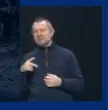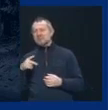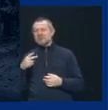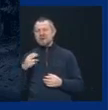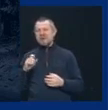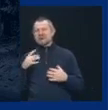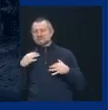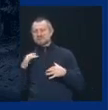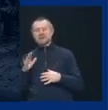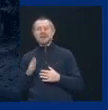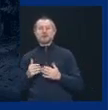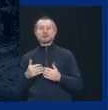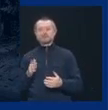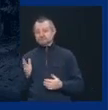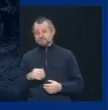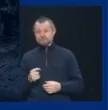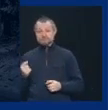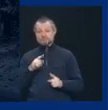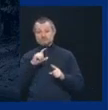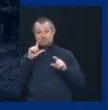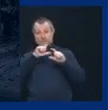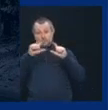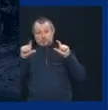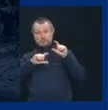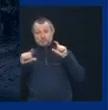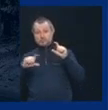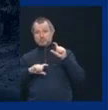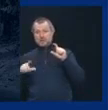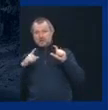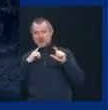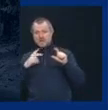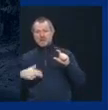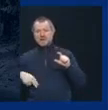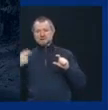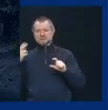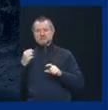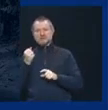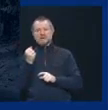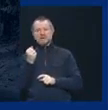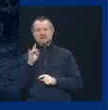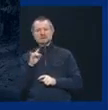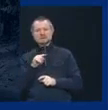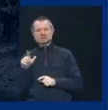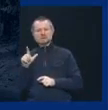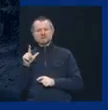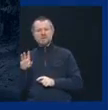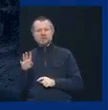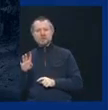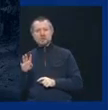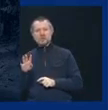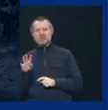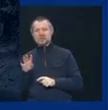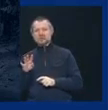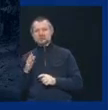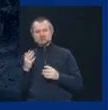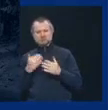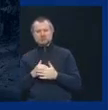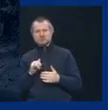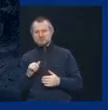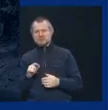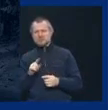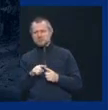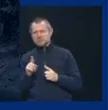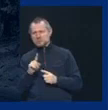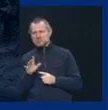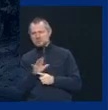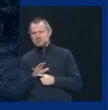with very high snowfall, 18 to 24, that's the dark purple. What is that? Ulster and Sullivan,